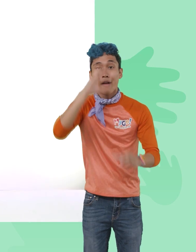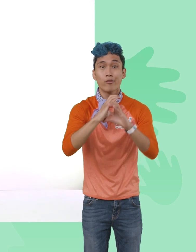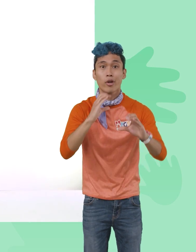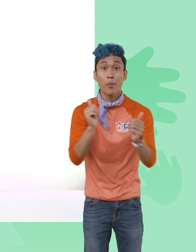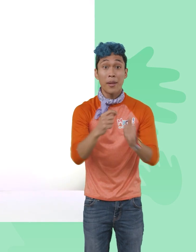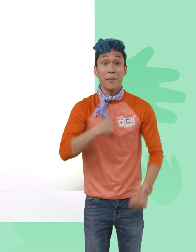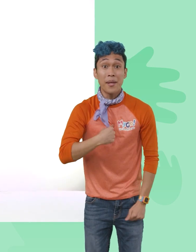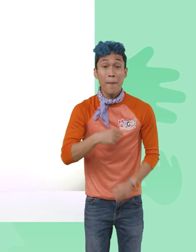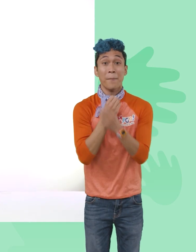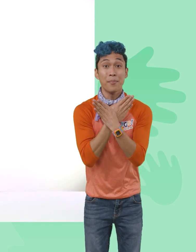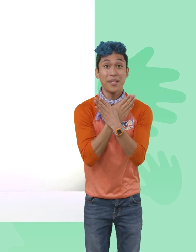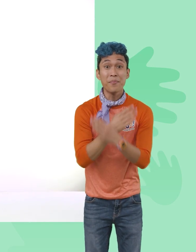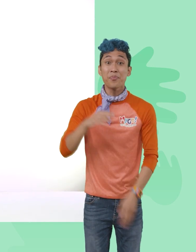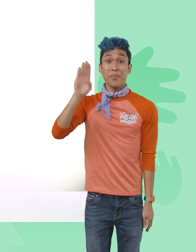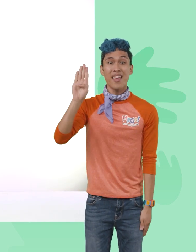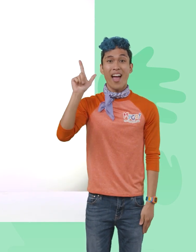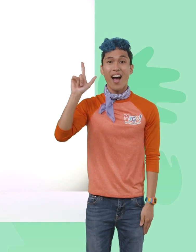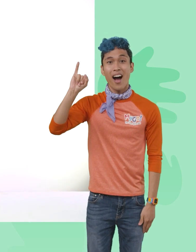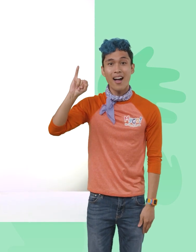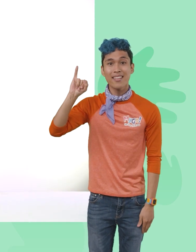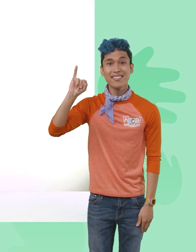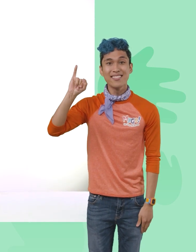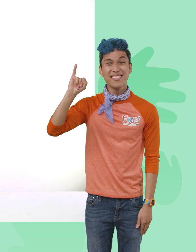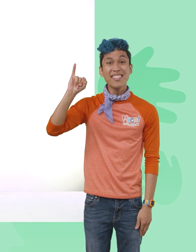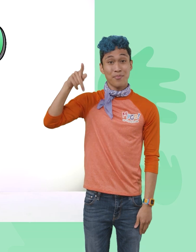me, Blippi.